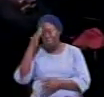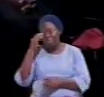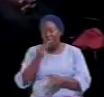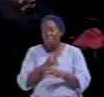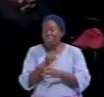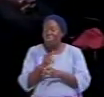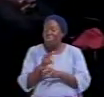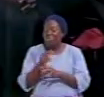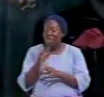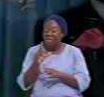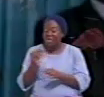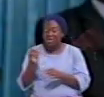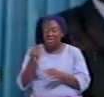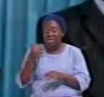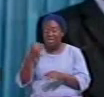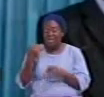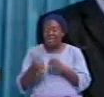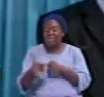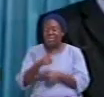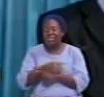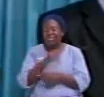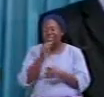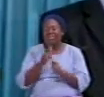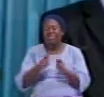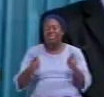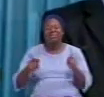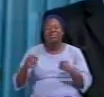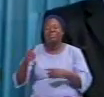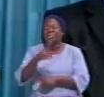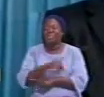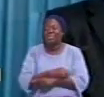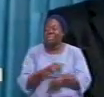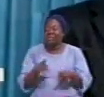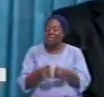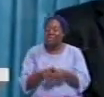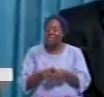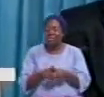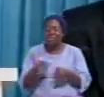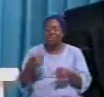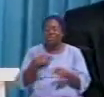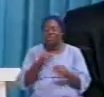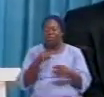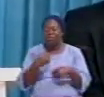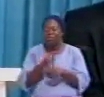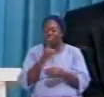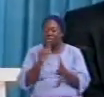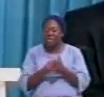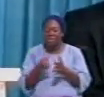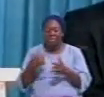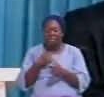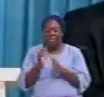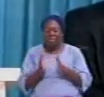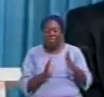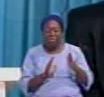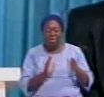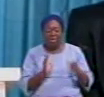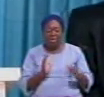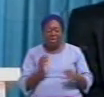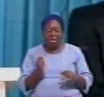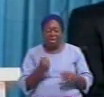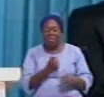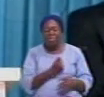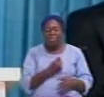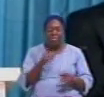the last day is a great day. And so we want to make sure that we prepare ourselves against